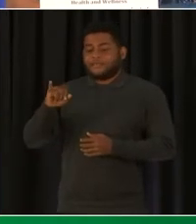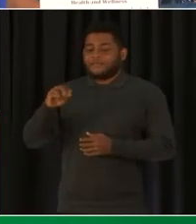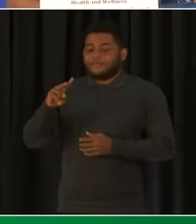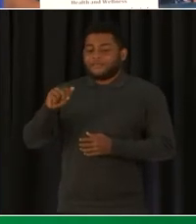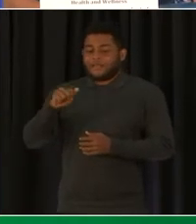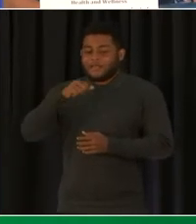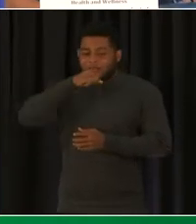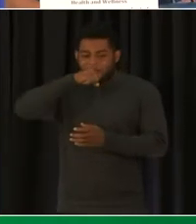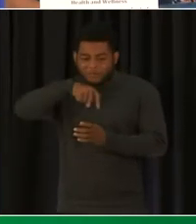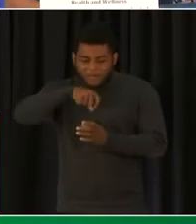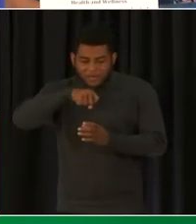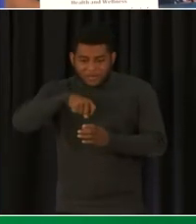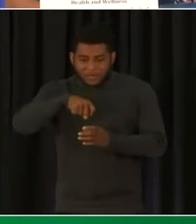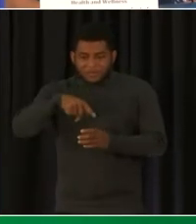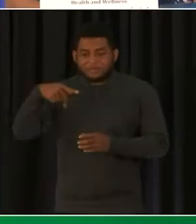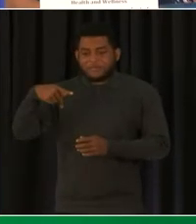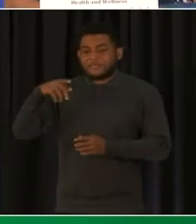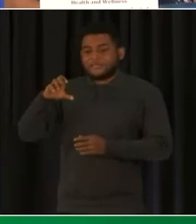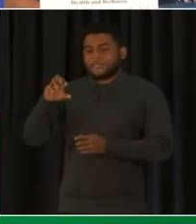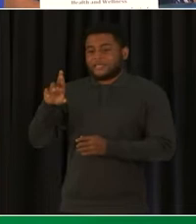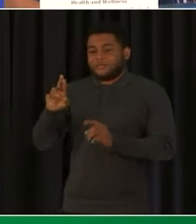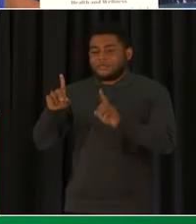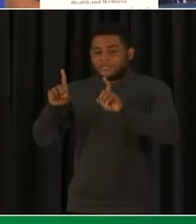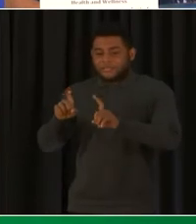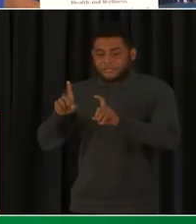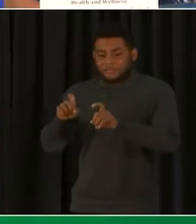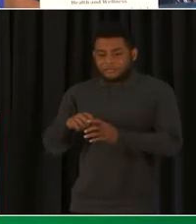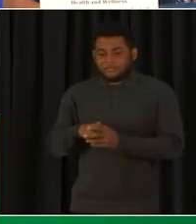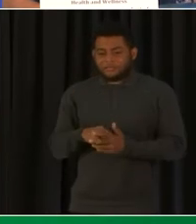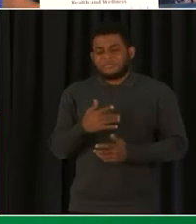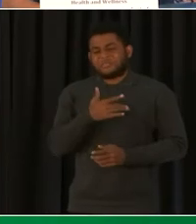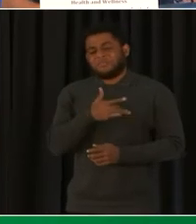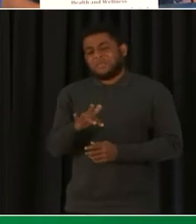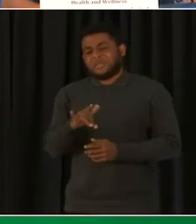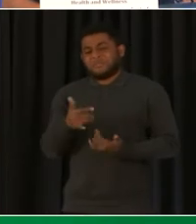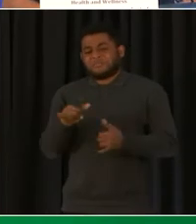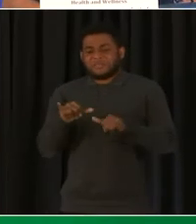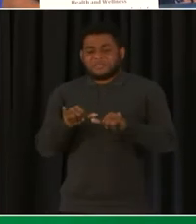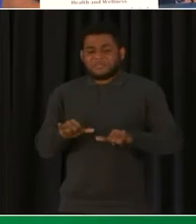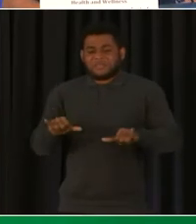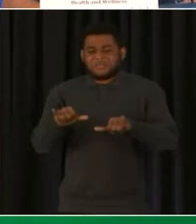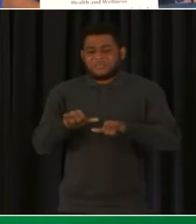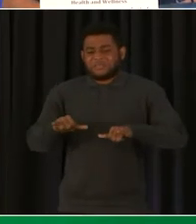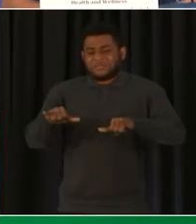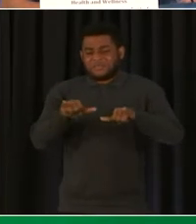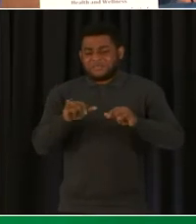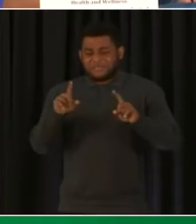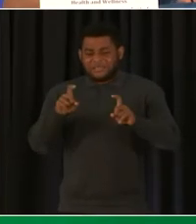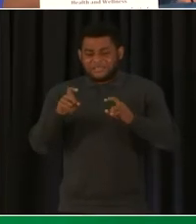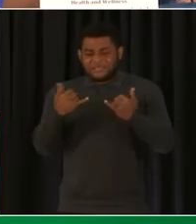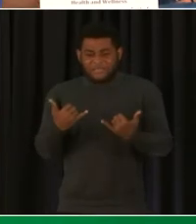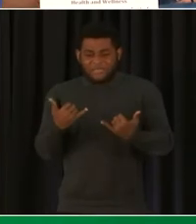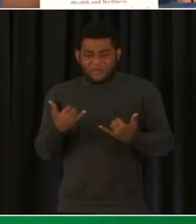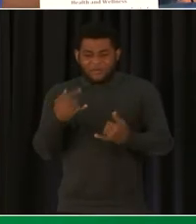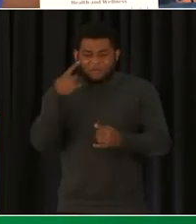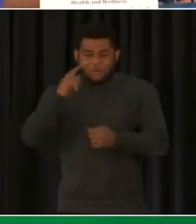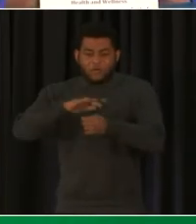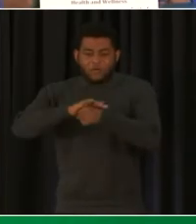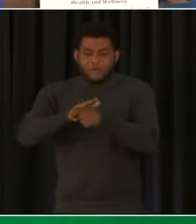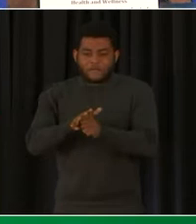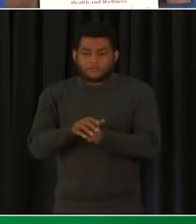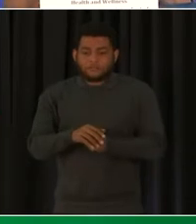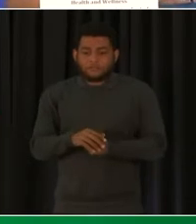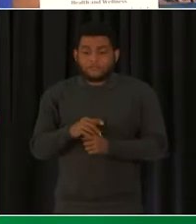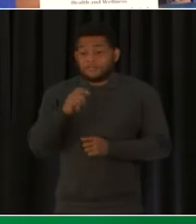test. PCR tests are typically considered the gold standard of diagnostic tests for coronavirus. The test is